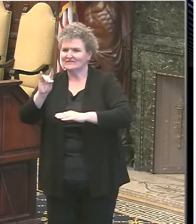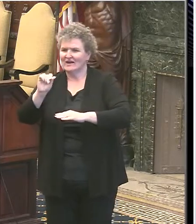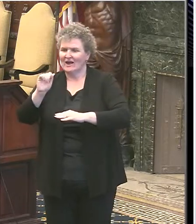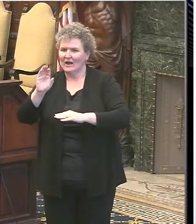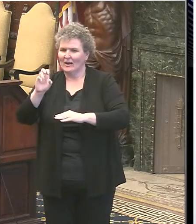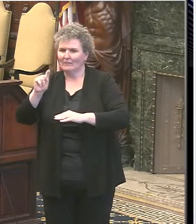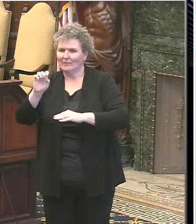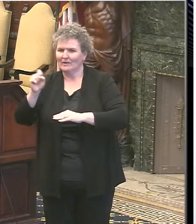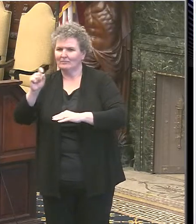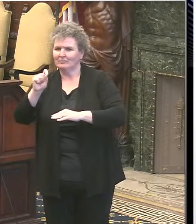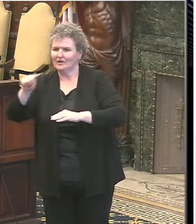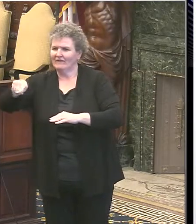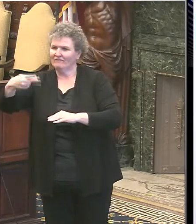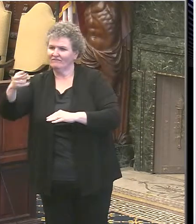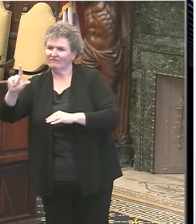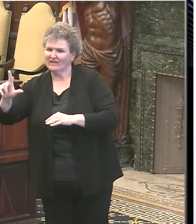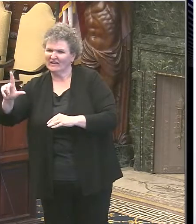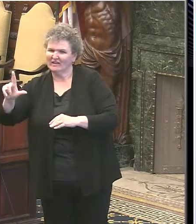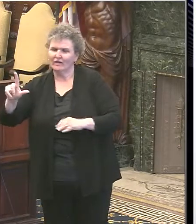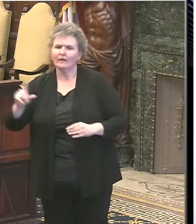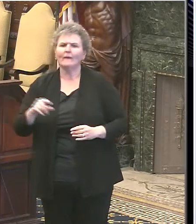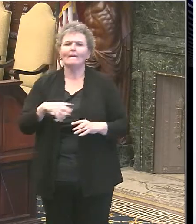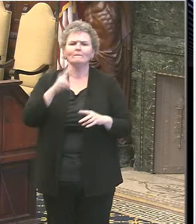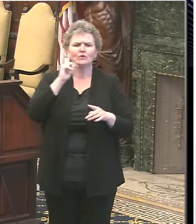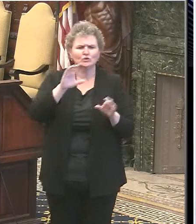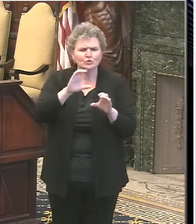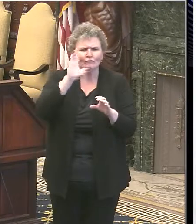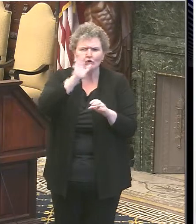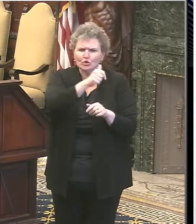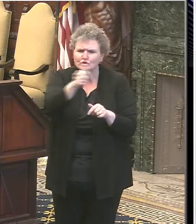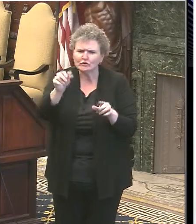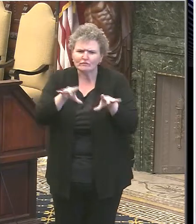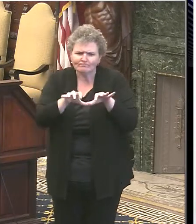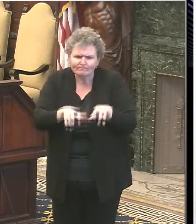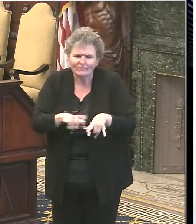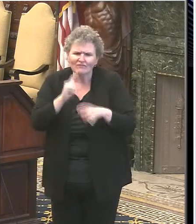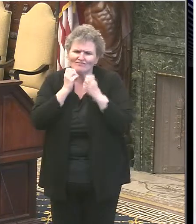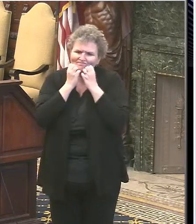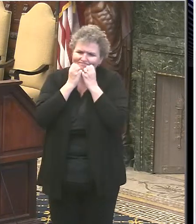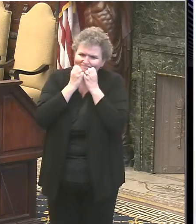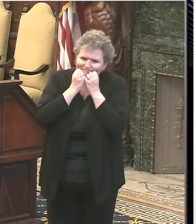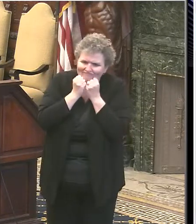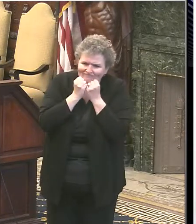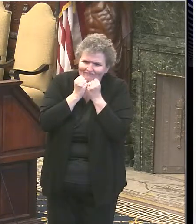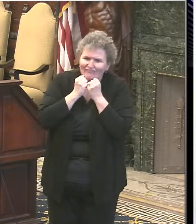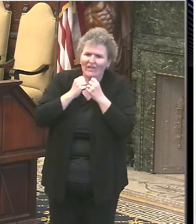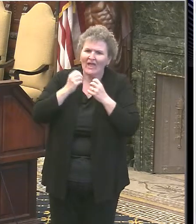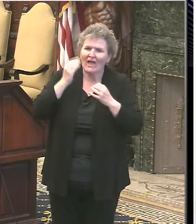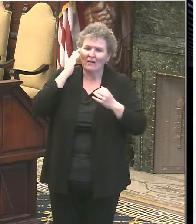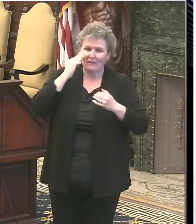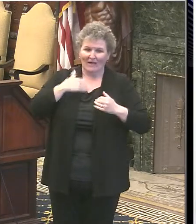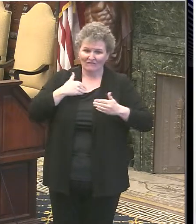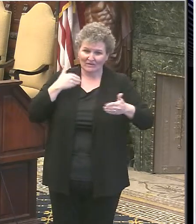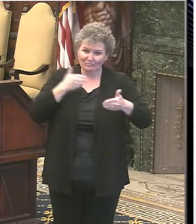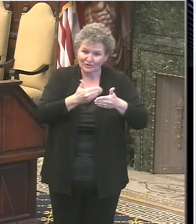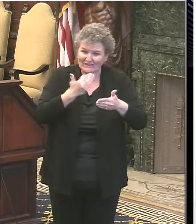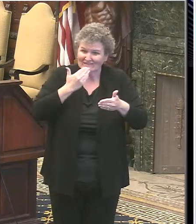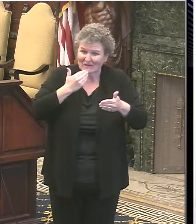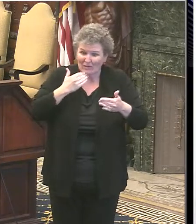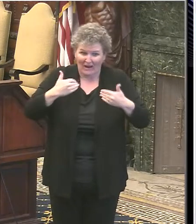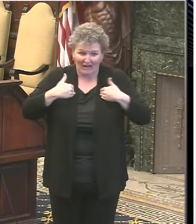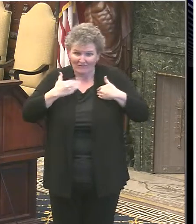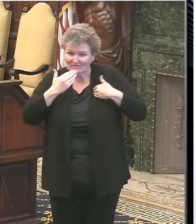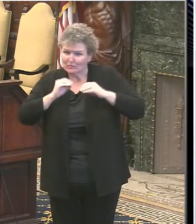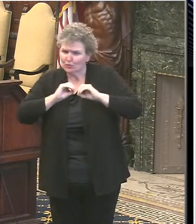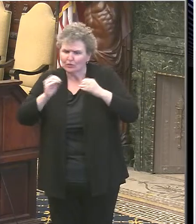jefferson.edu/prevent-diabetes-PHL. Do it for yourself, for your friends, or for someone you love. Remember, you don't have to get diabetes. Be informed, know your